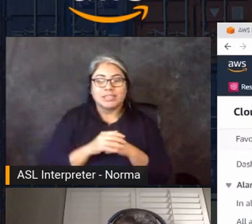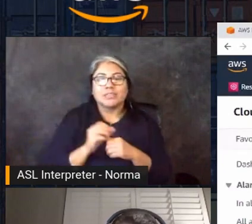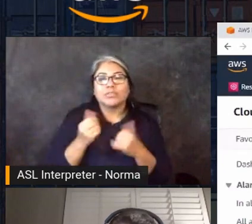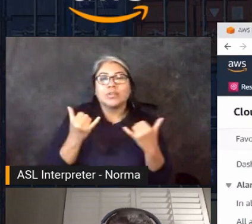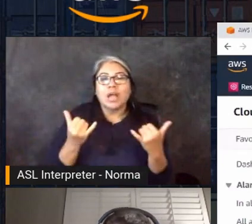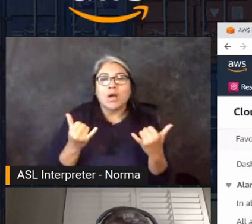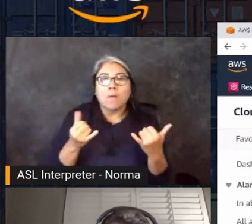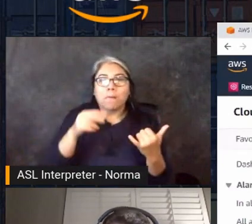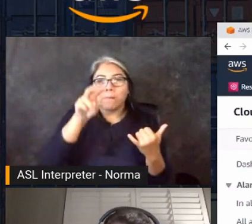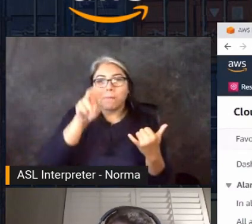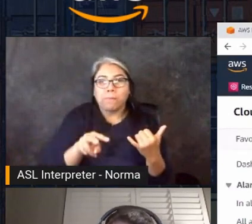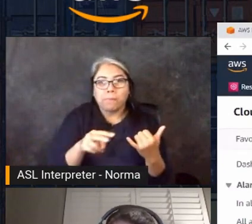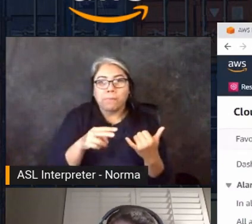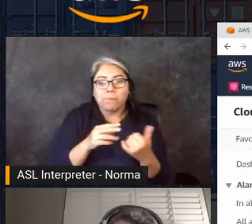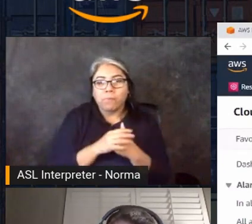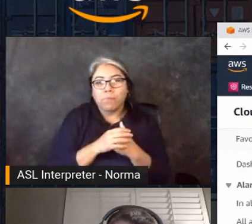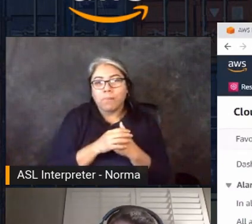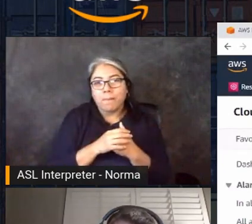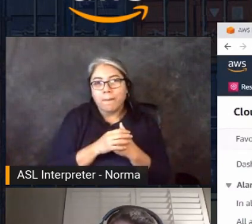at